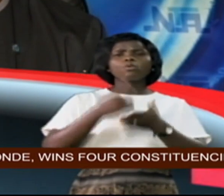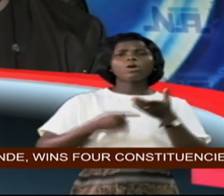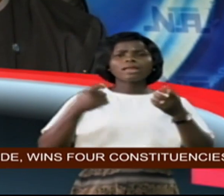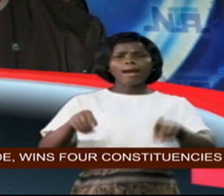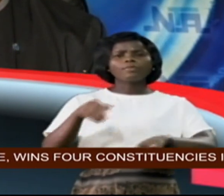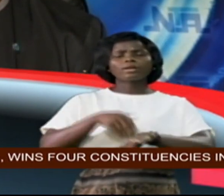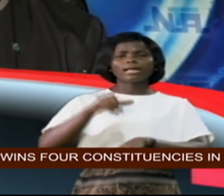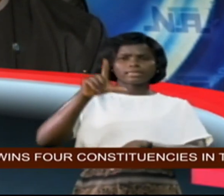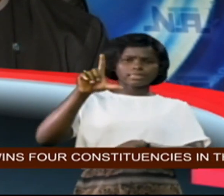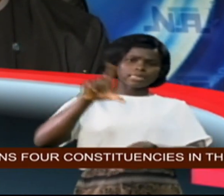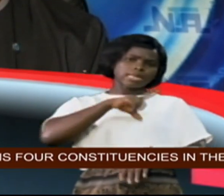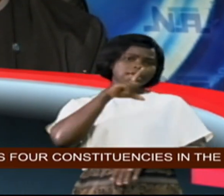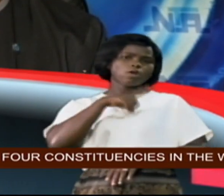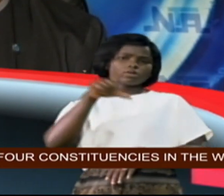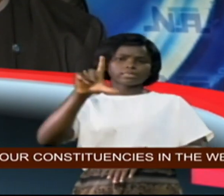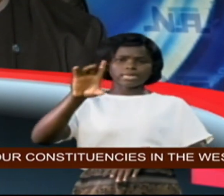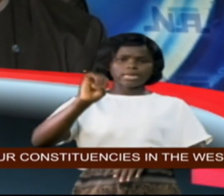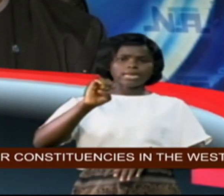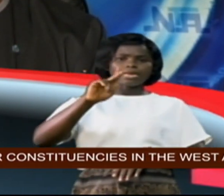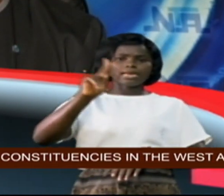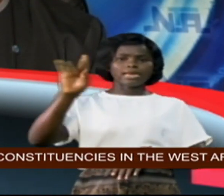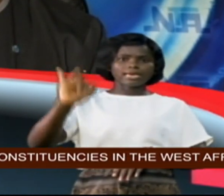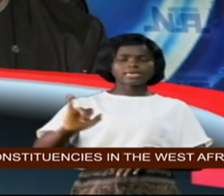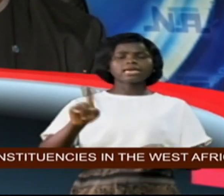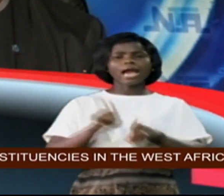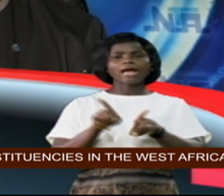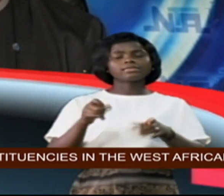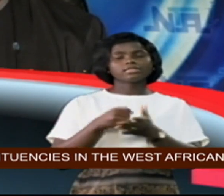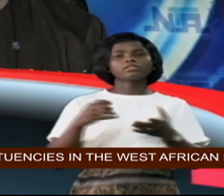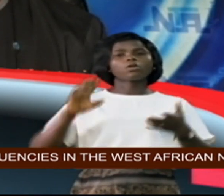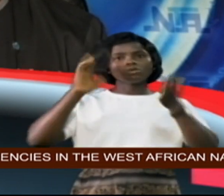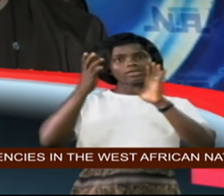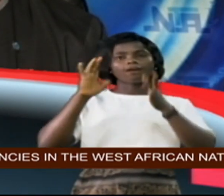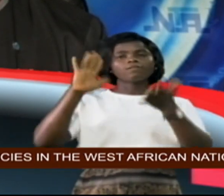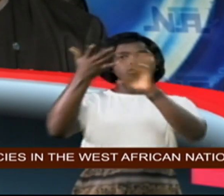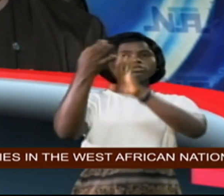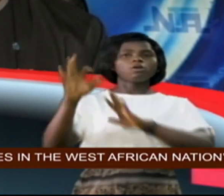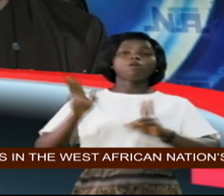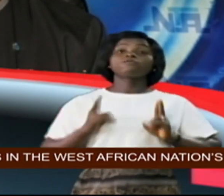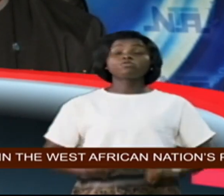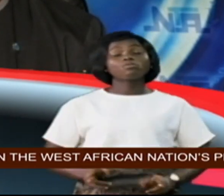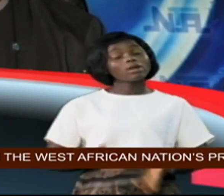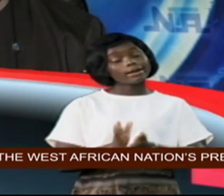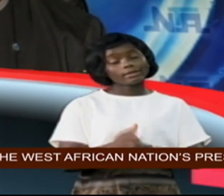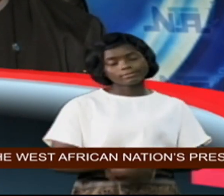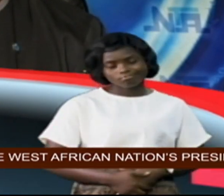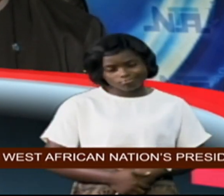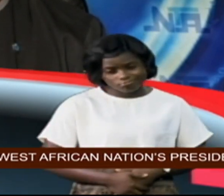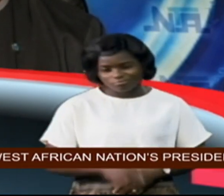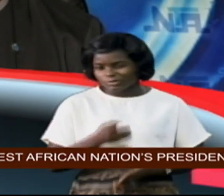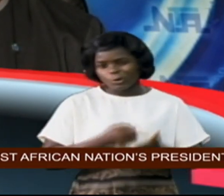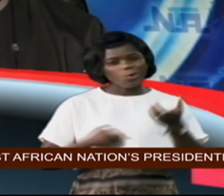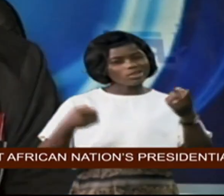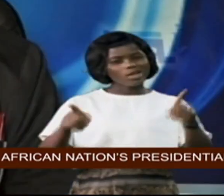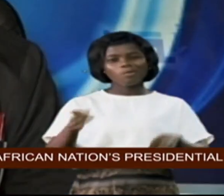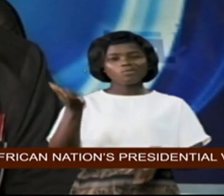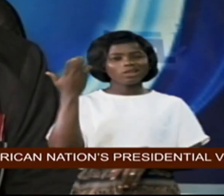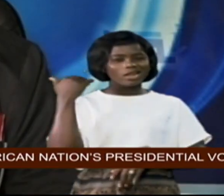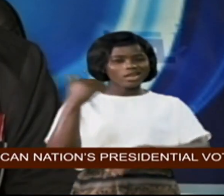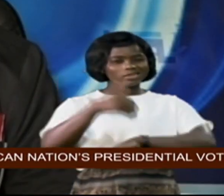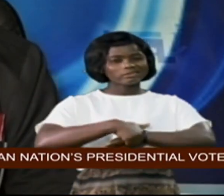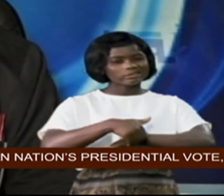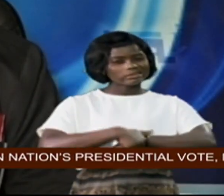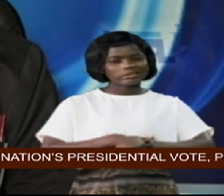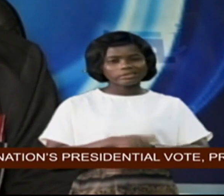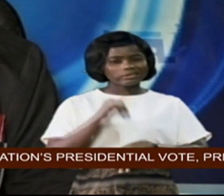Tollgate in Lagos as it concerns violation of human rights? The incident of last night is really and